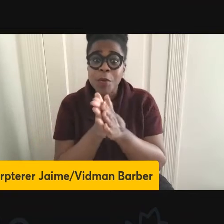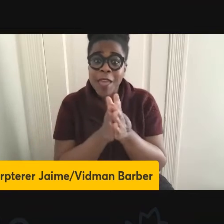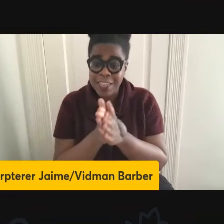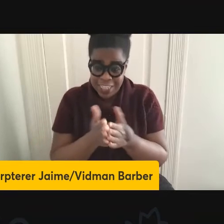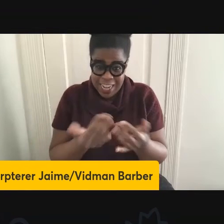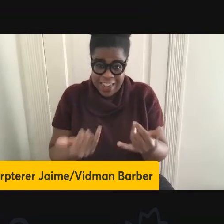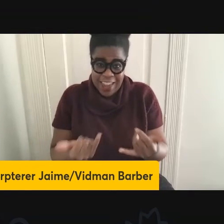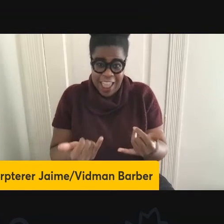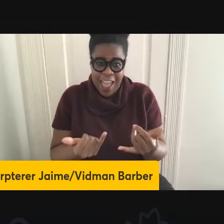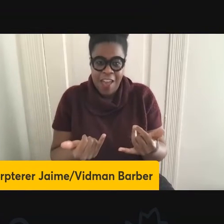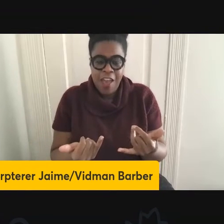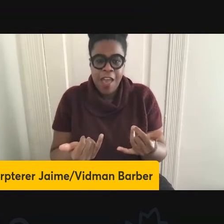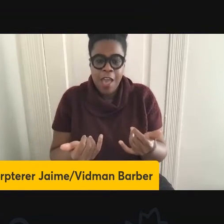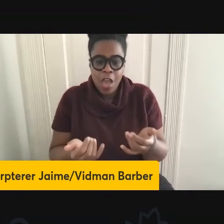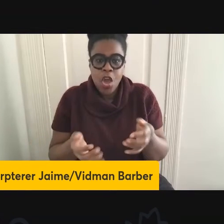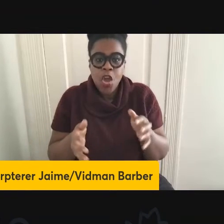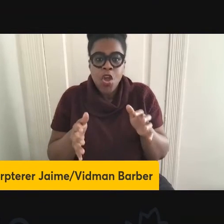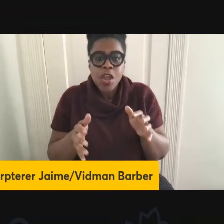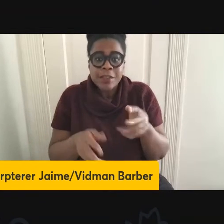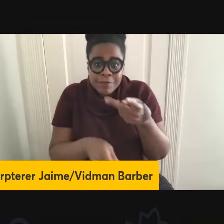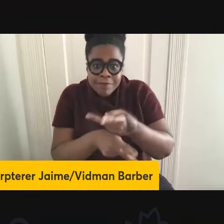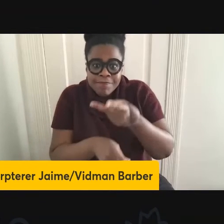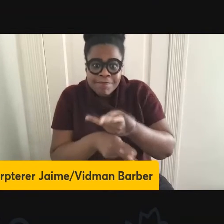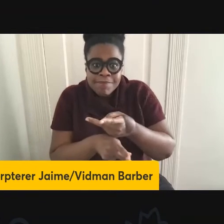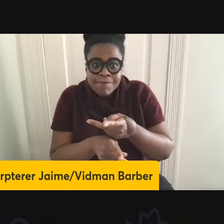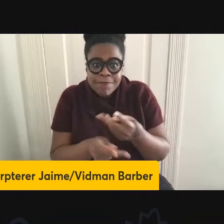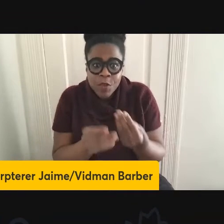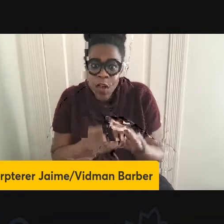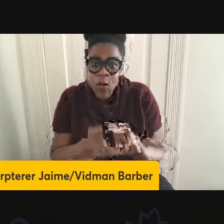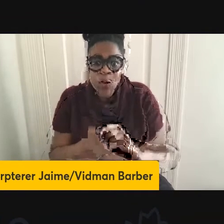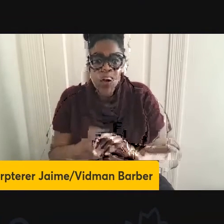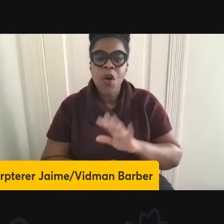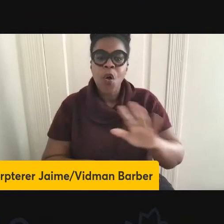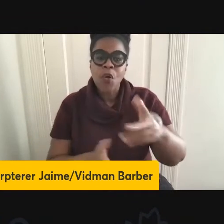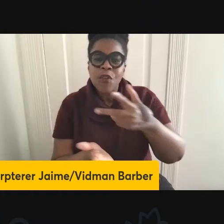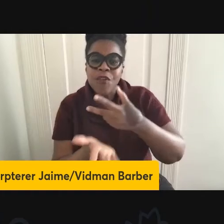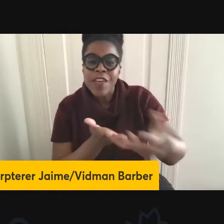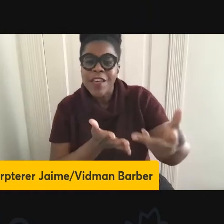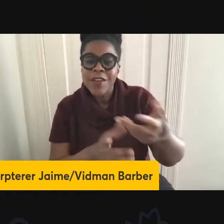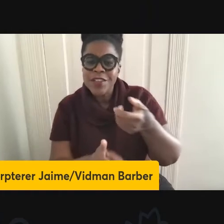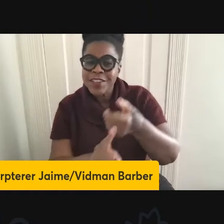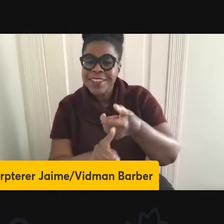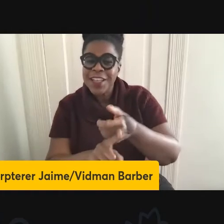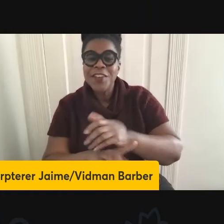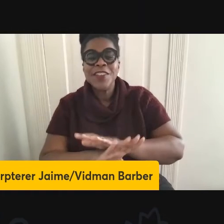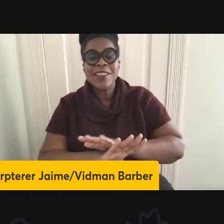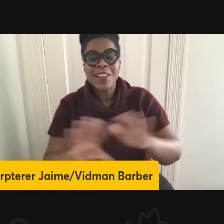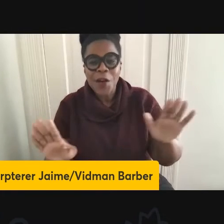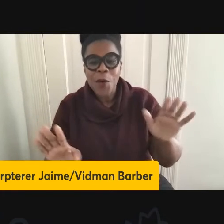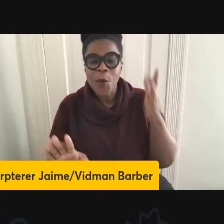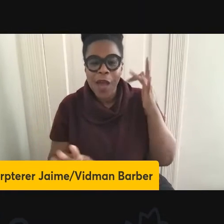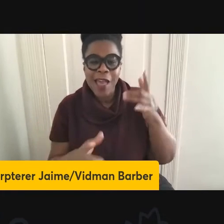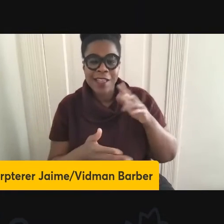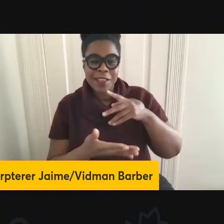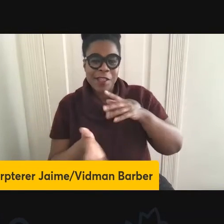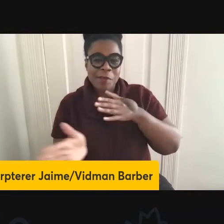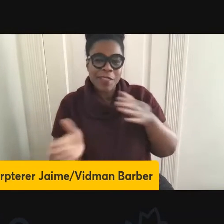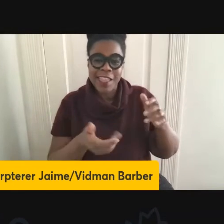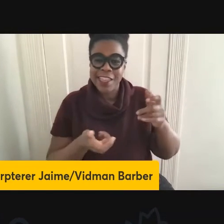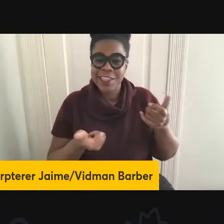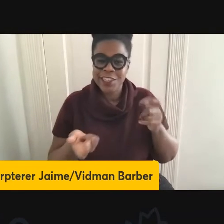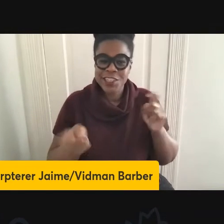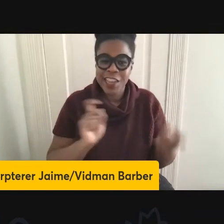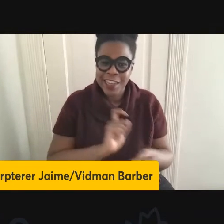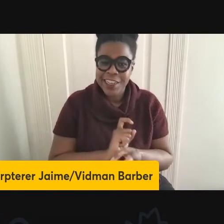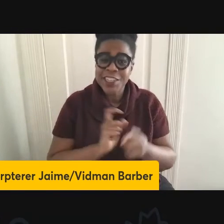now, cultivate that and nurture it. But if something killing yourself because you didn't stick to the original plan, it's totally fine to